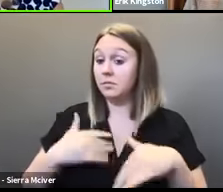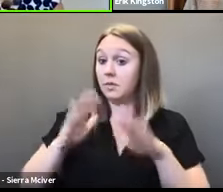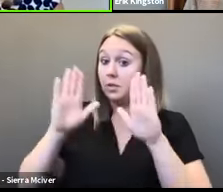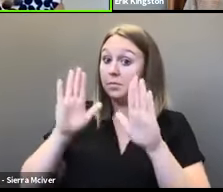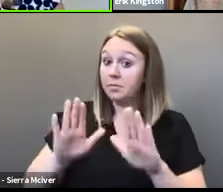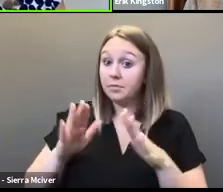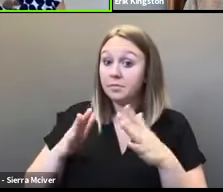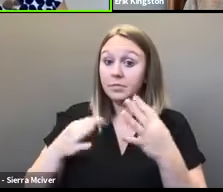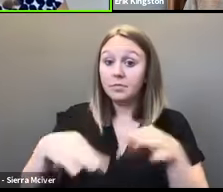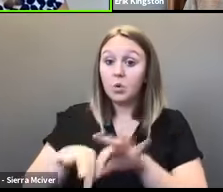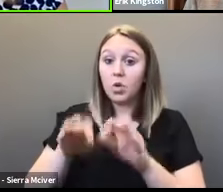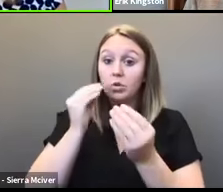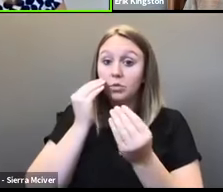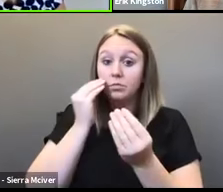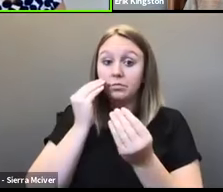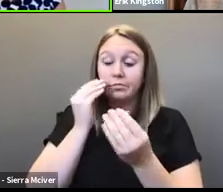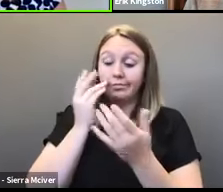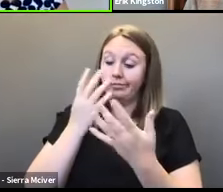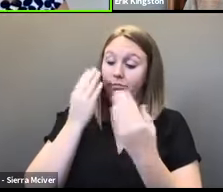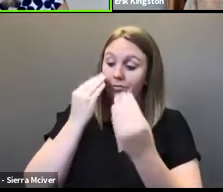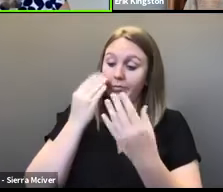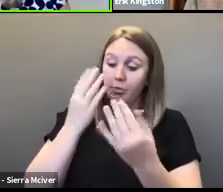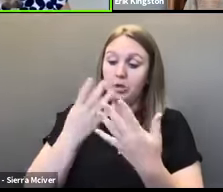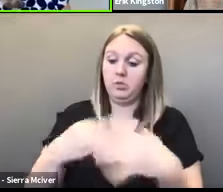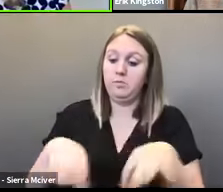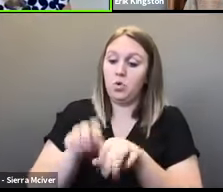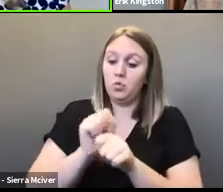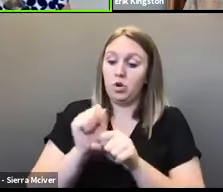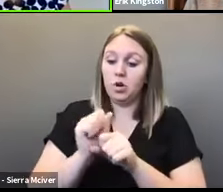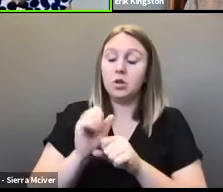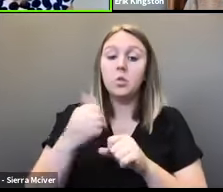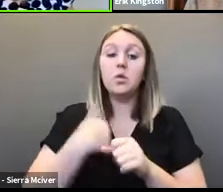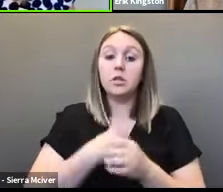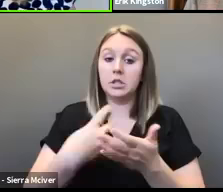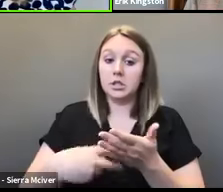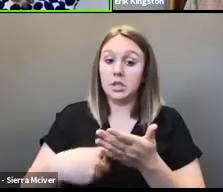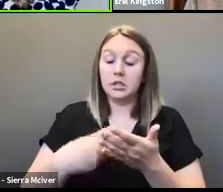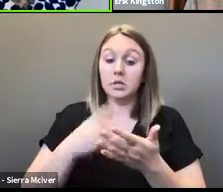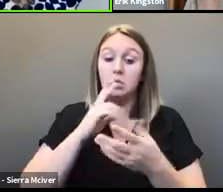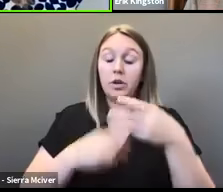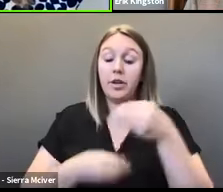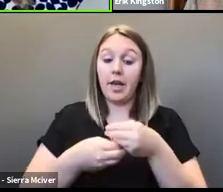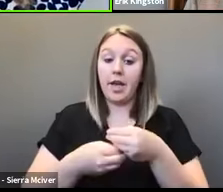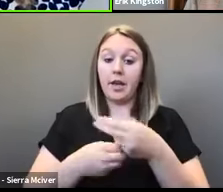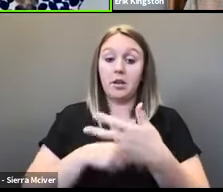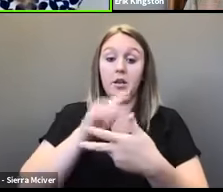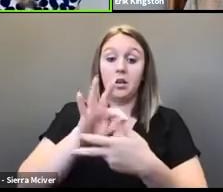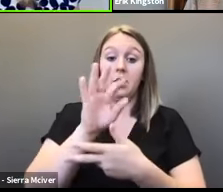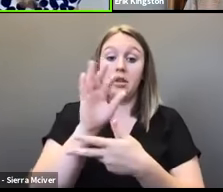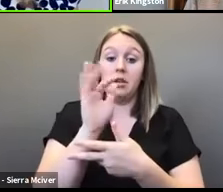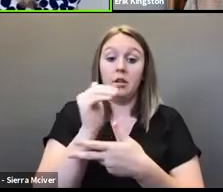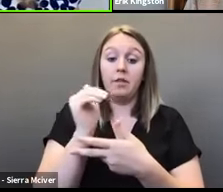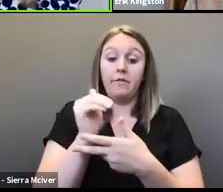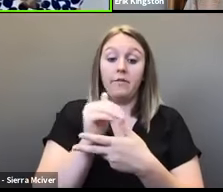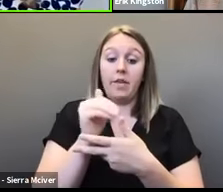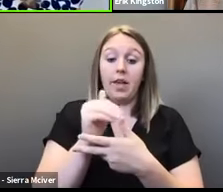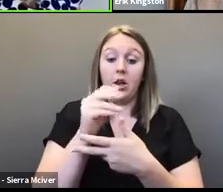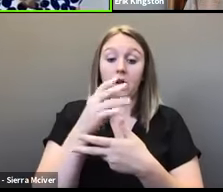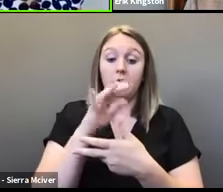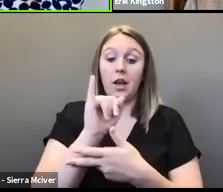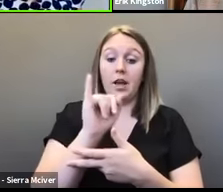we were prepping for this, we, we were going to put two links in, uh, in addition to the fair housing, um, the